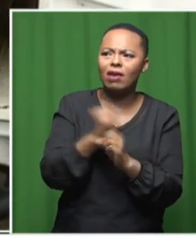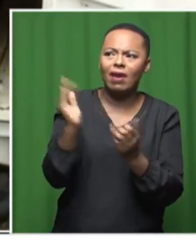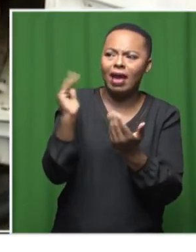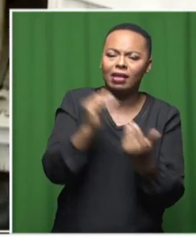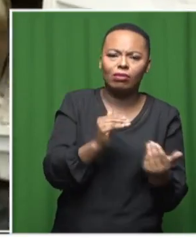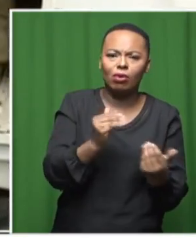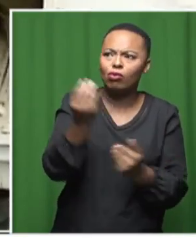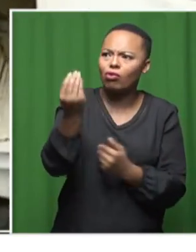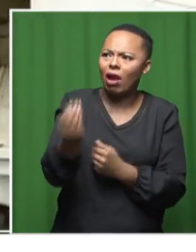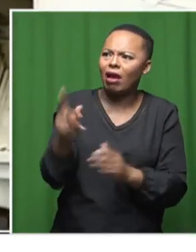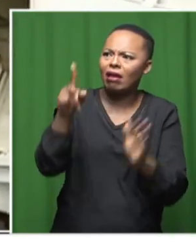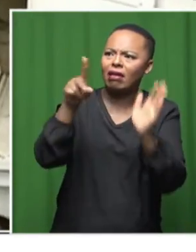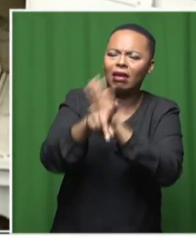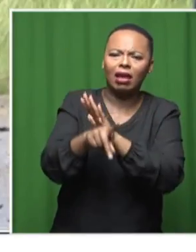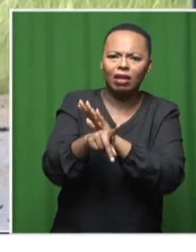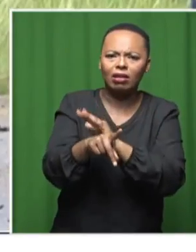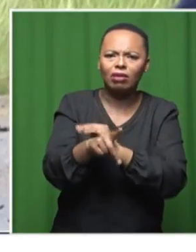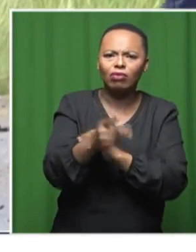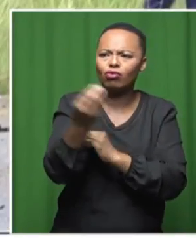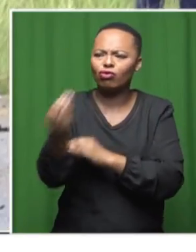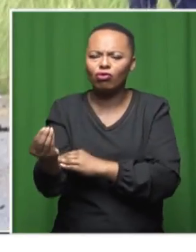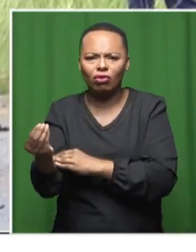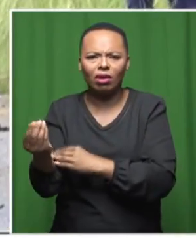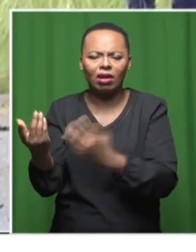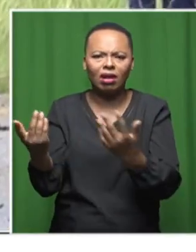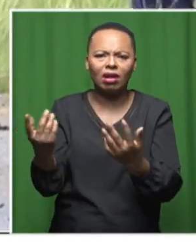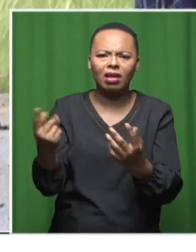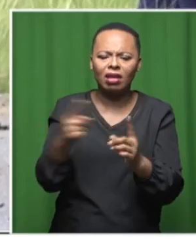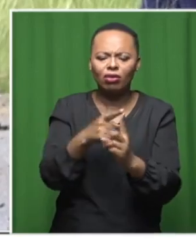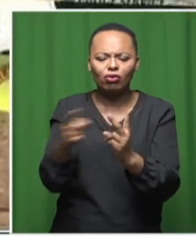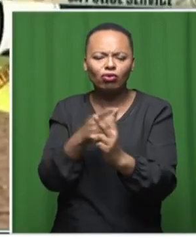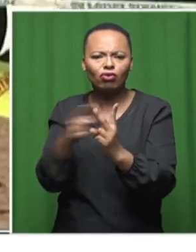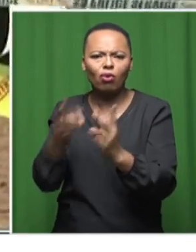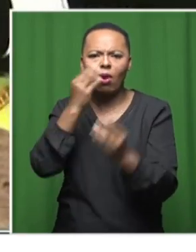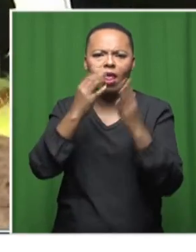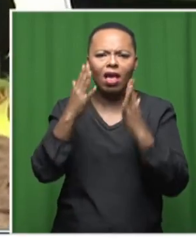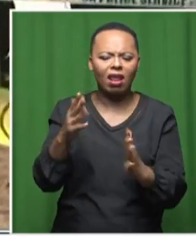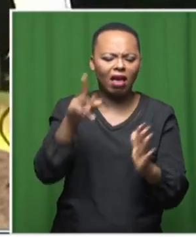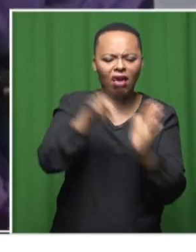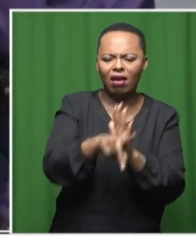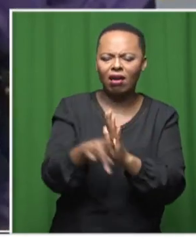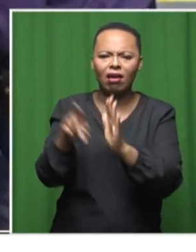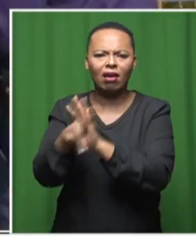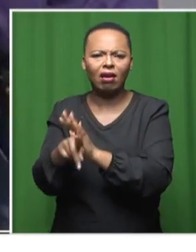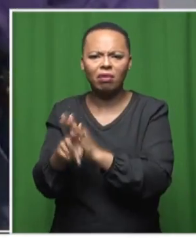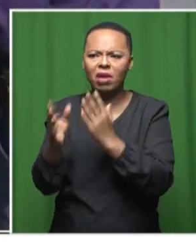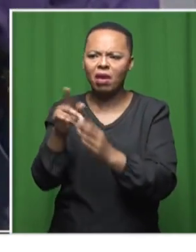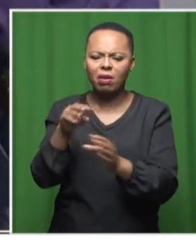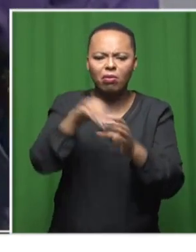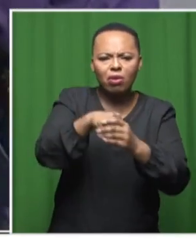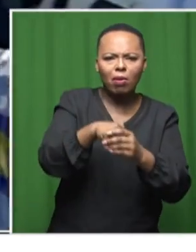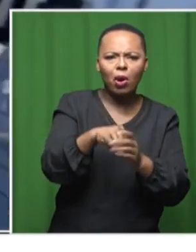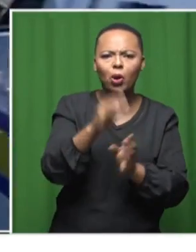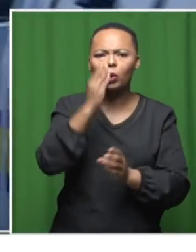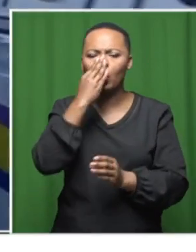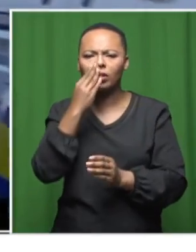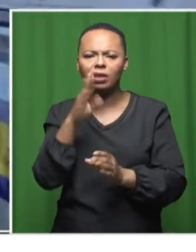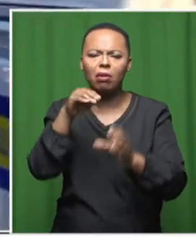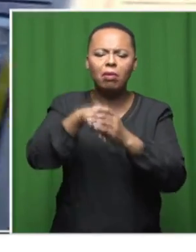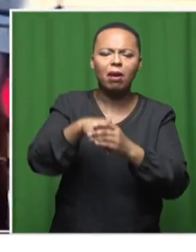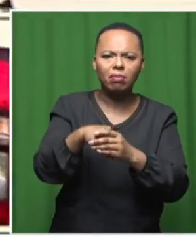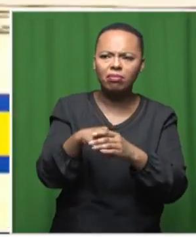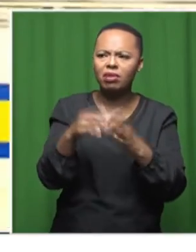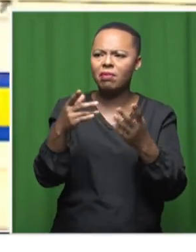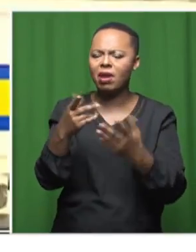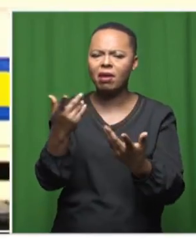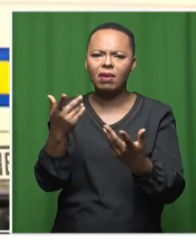that different learners will turn on each other because they are either members of gangs, or they have arguments, or they